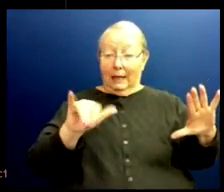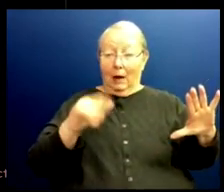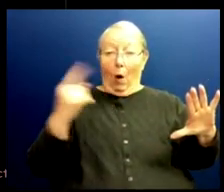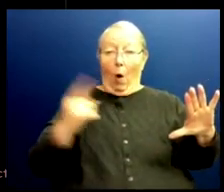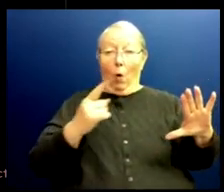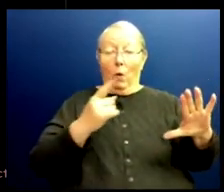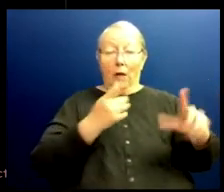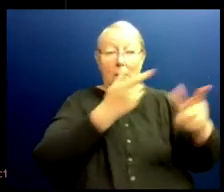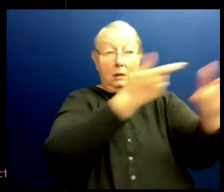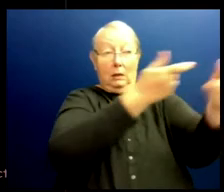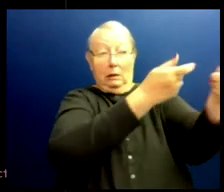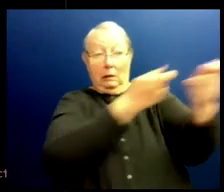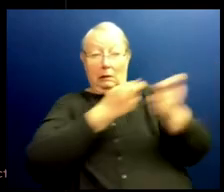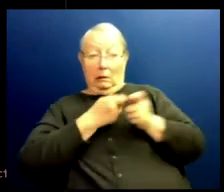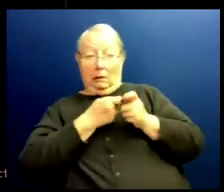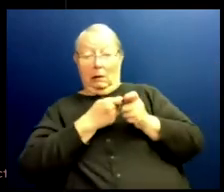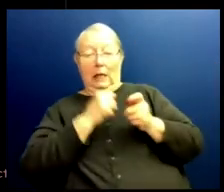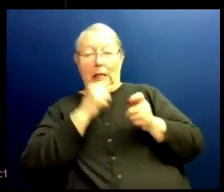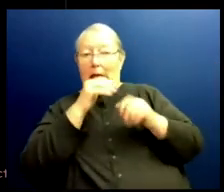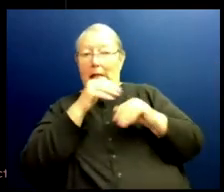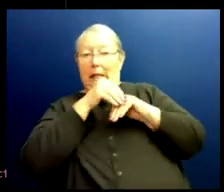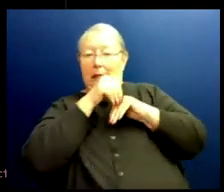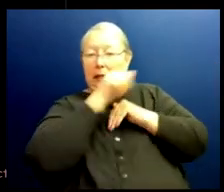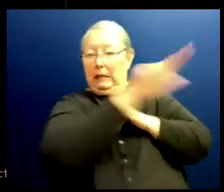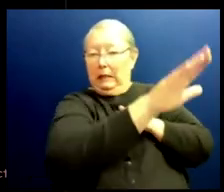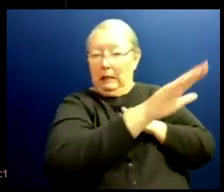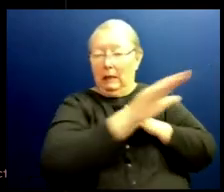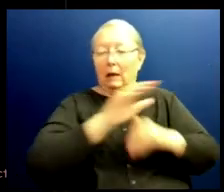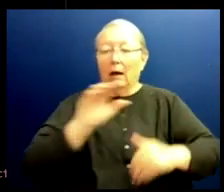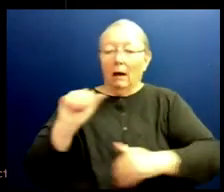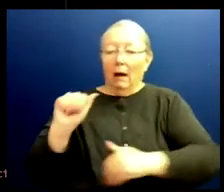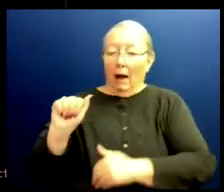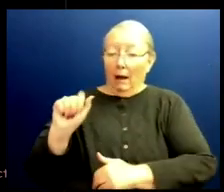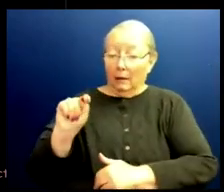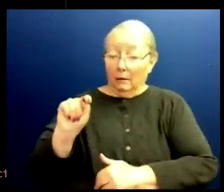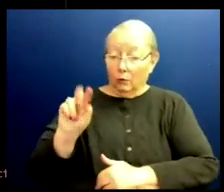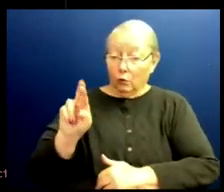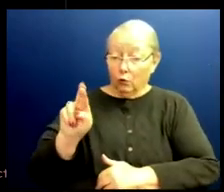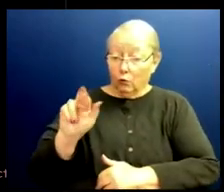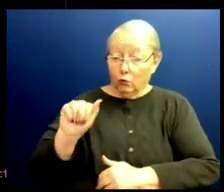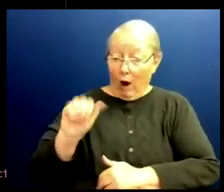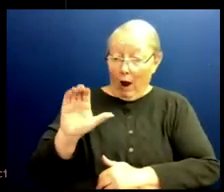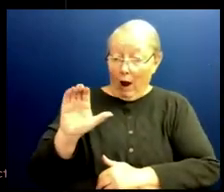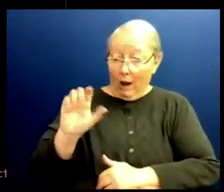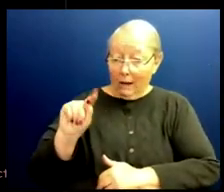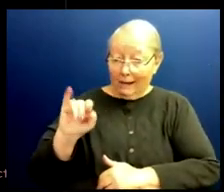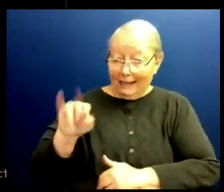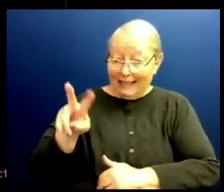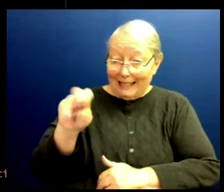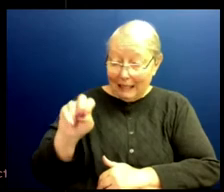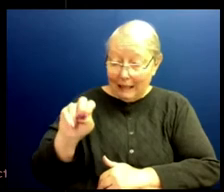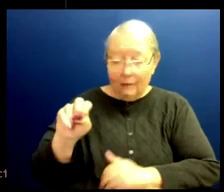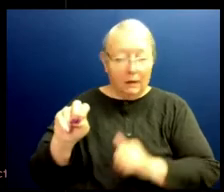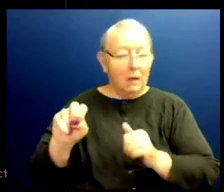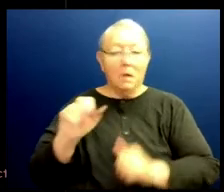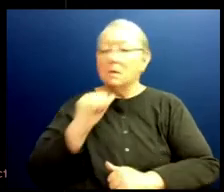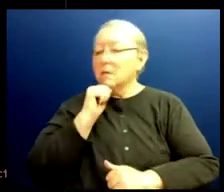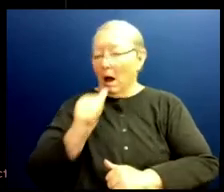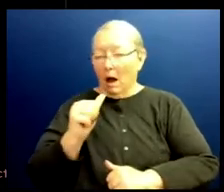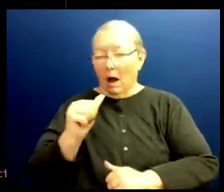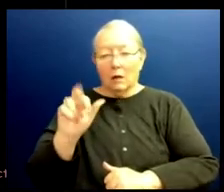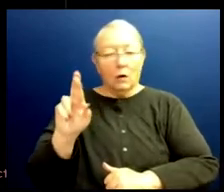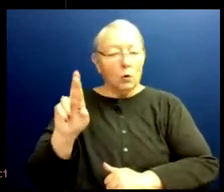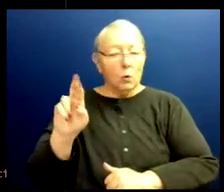so the question is, if you took this situation and you allowed gravity to, among all of the gas